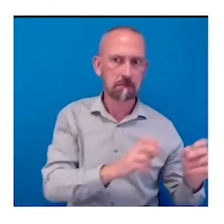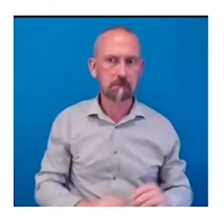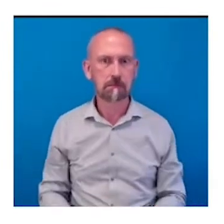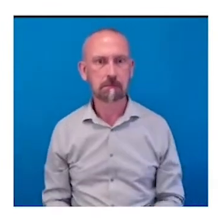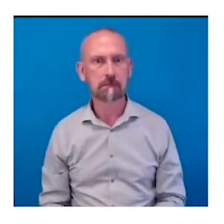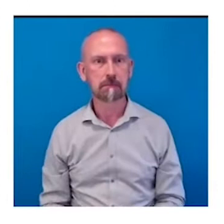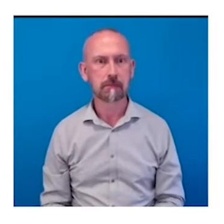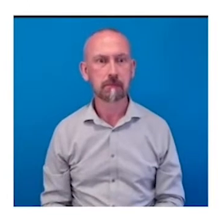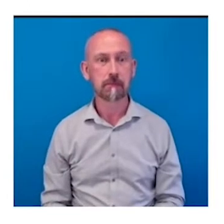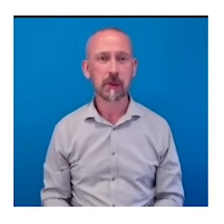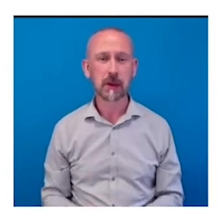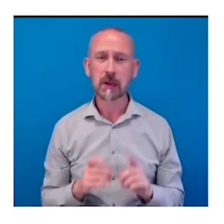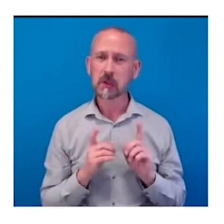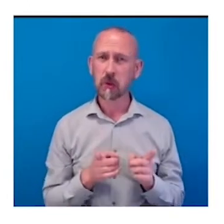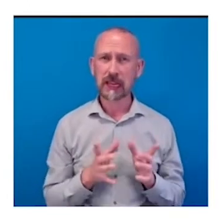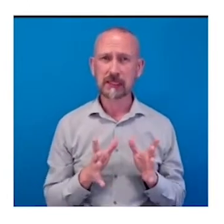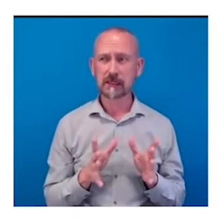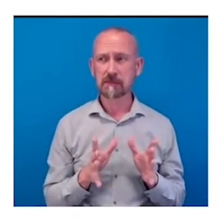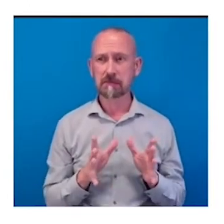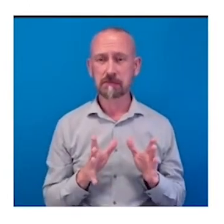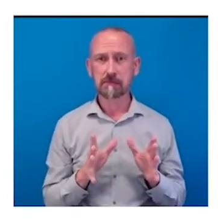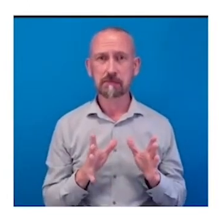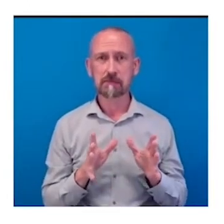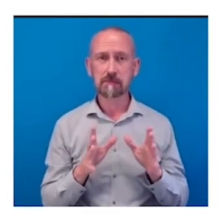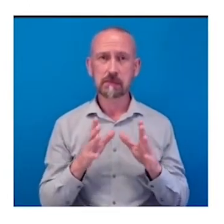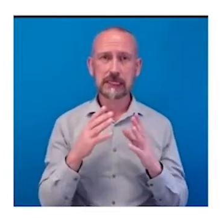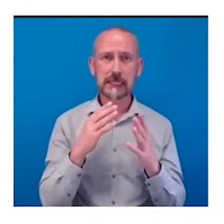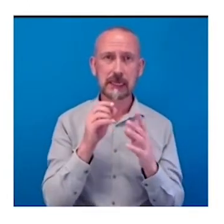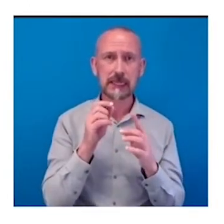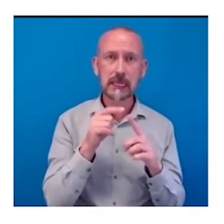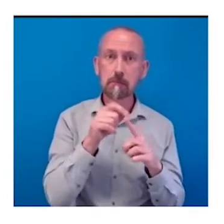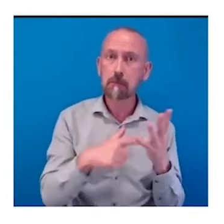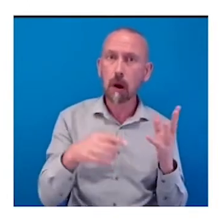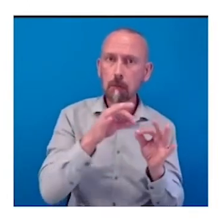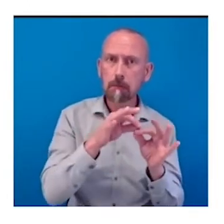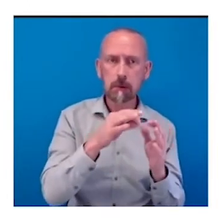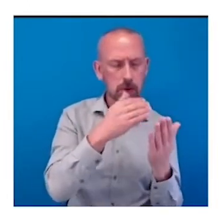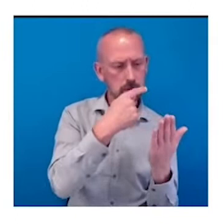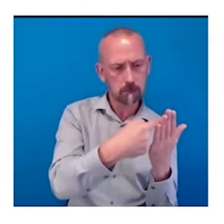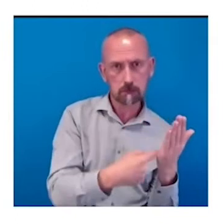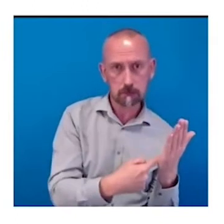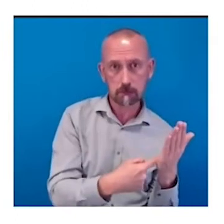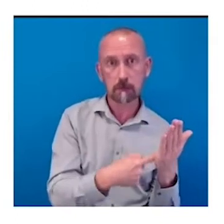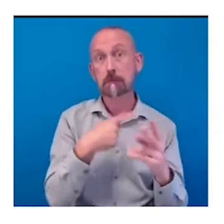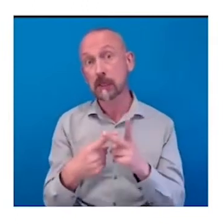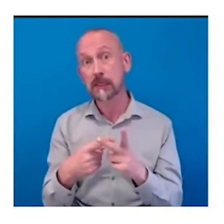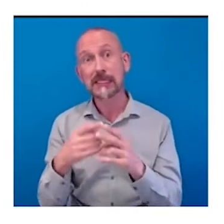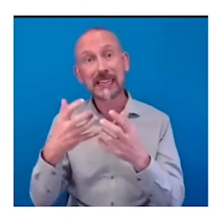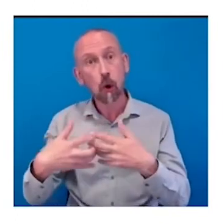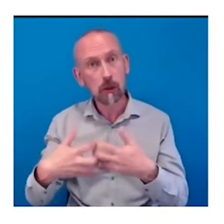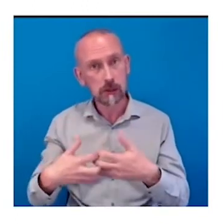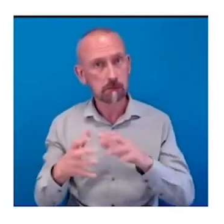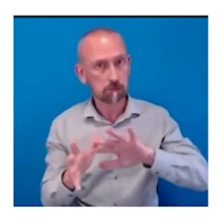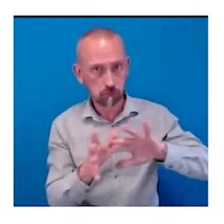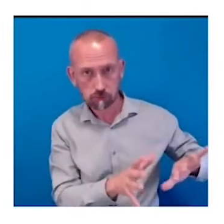So that's about the standard and the technology, but let's think about where EPUB is actually being used.